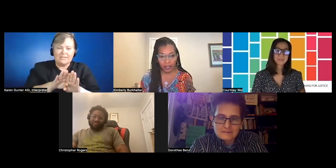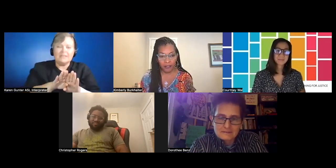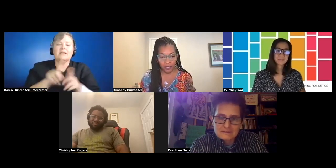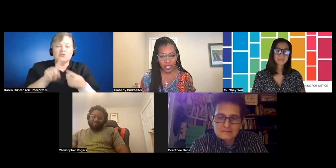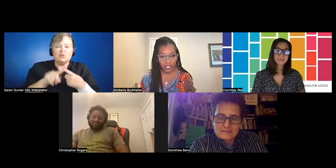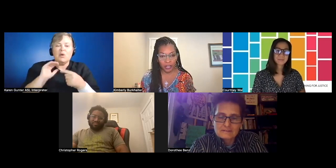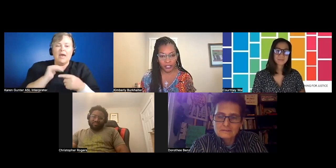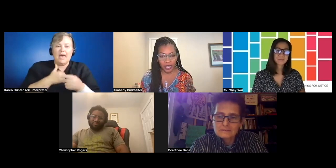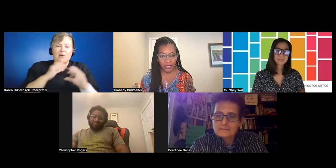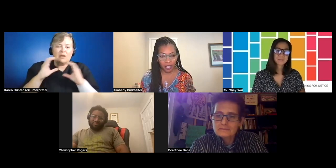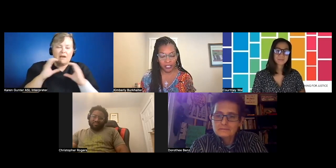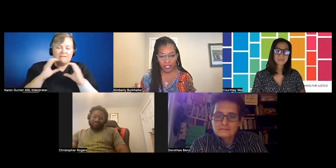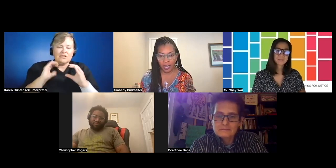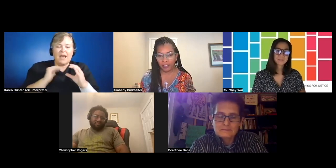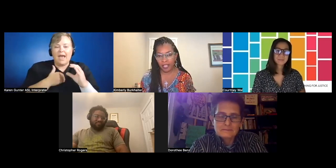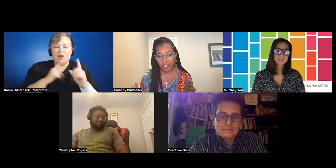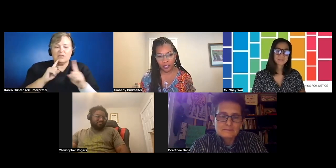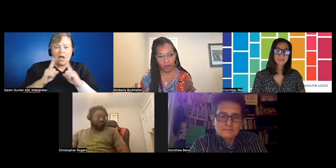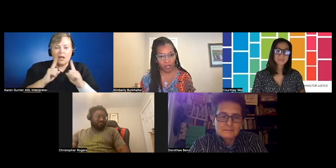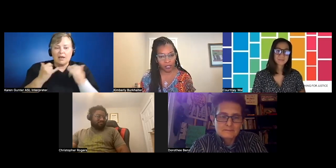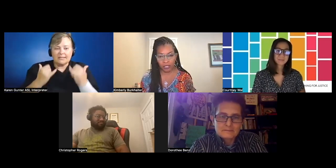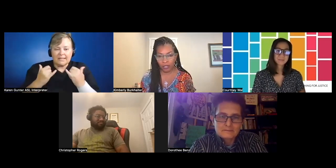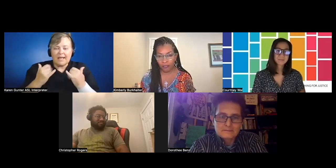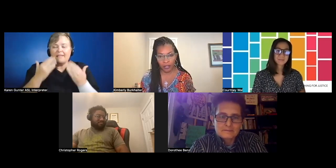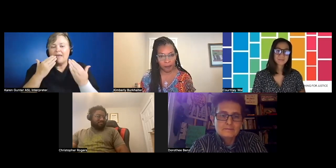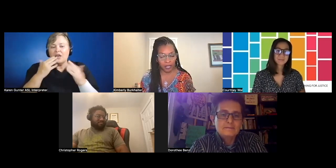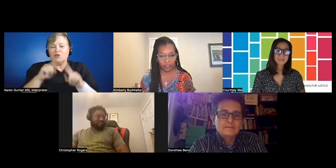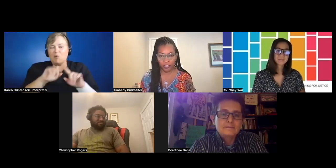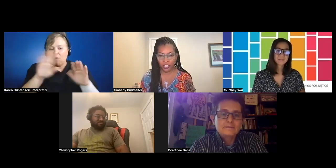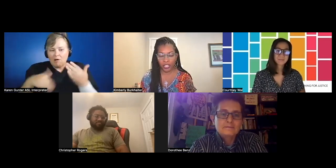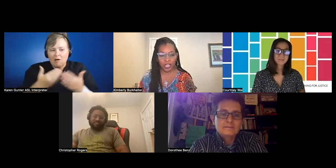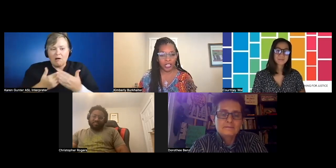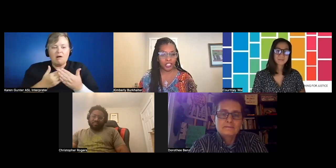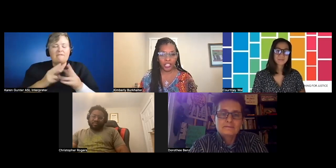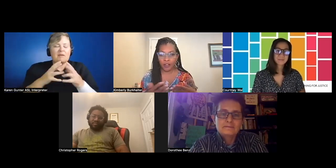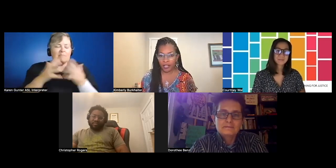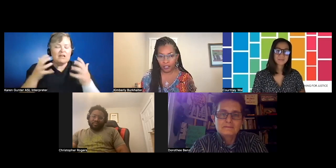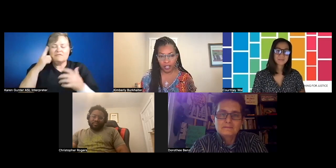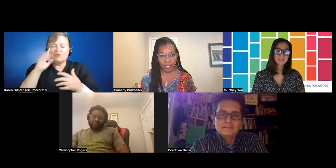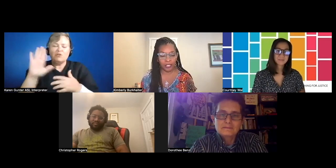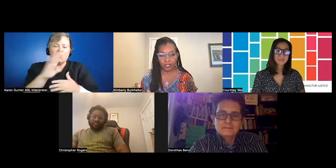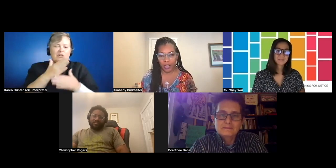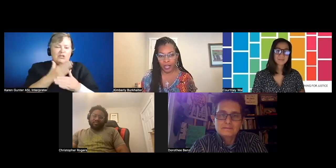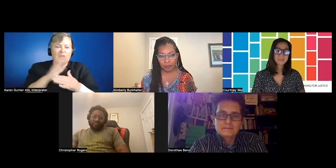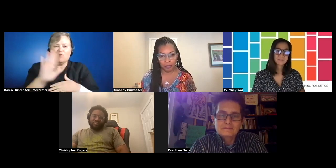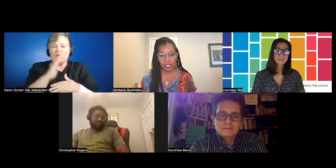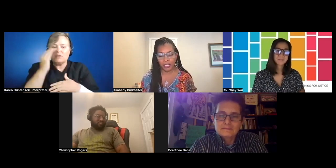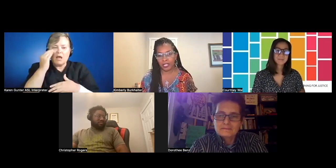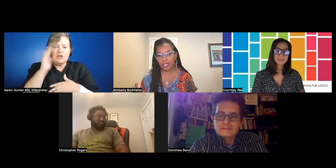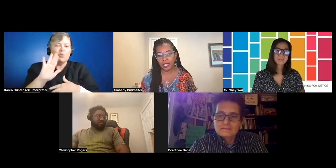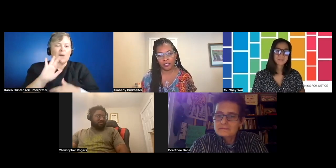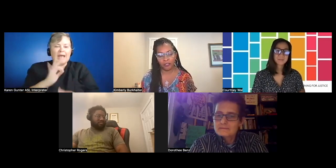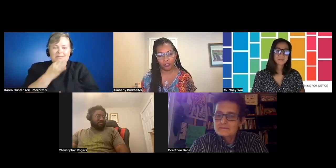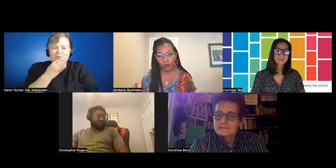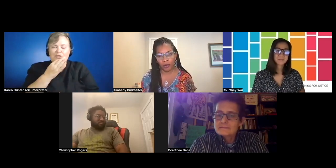our conversation, our dialogue today. Thank you all so very much for just sharing your knowledge, your